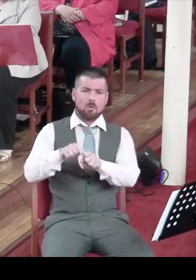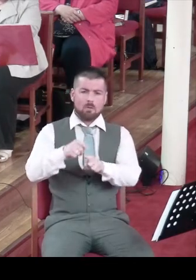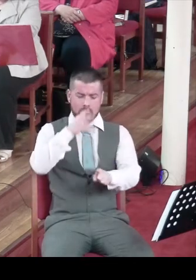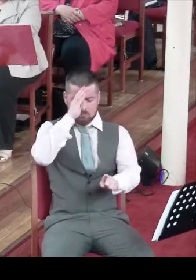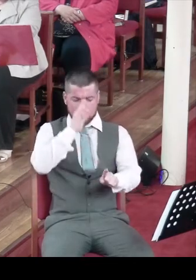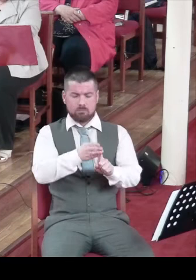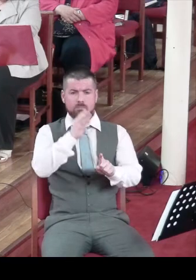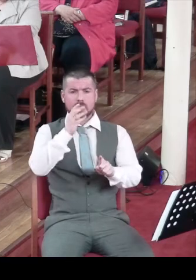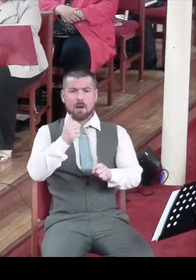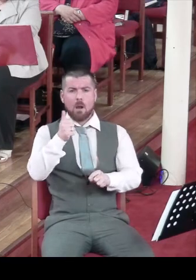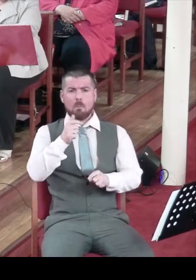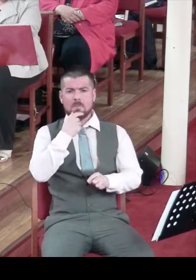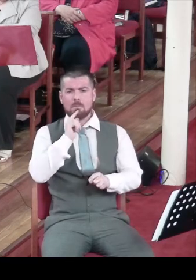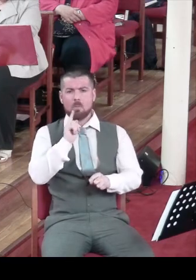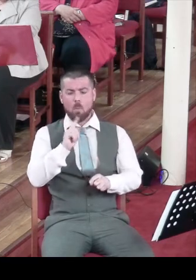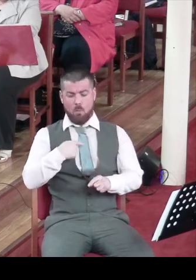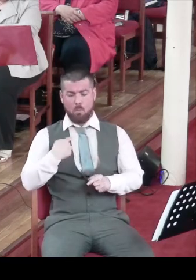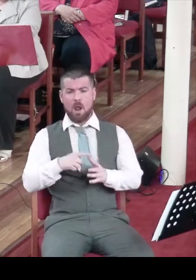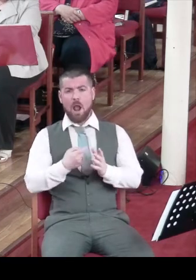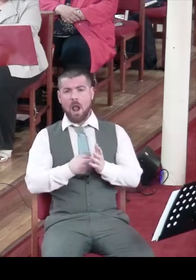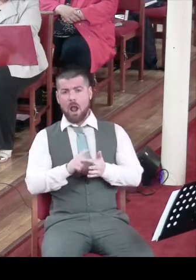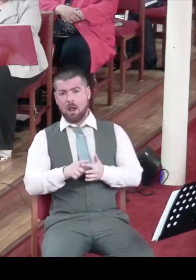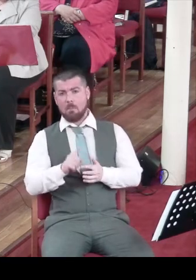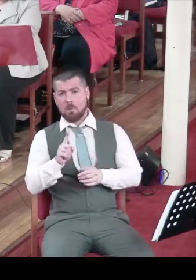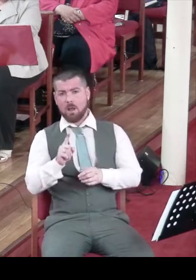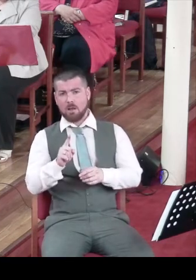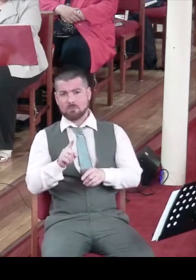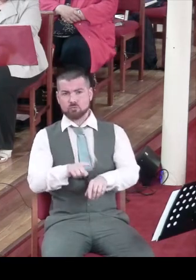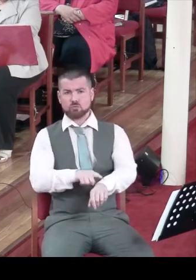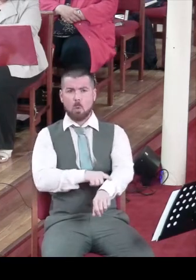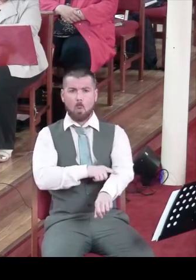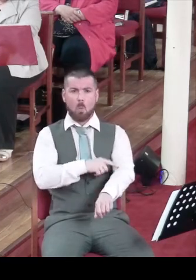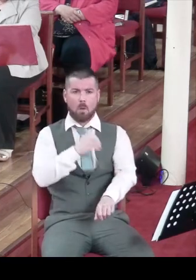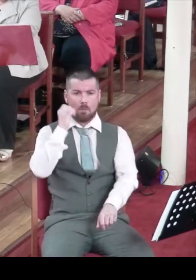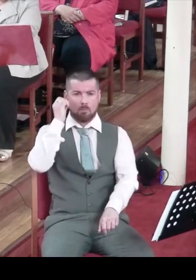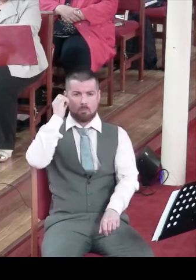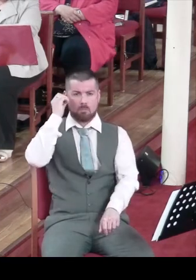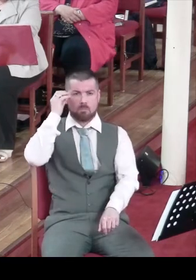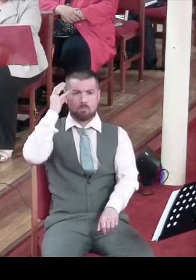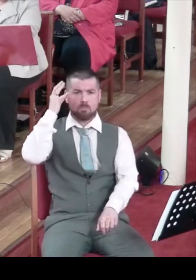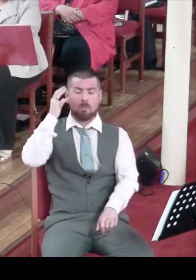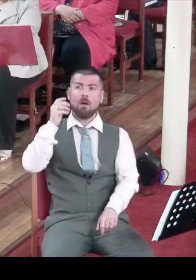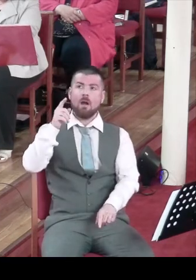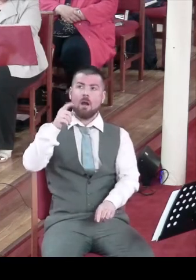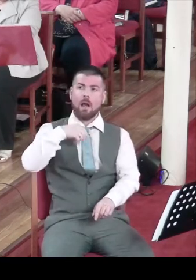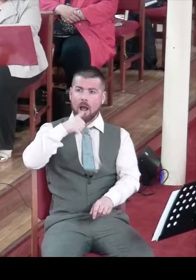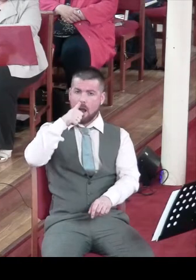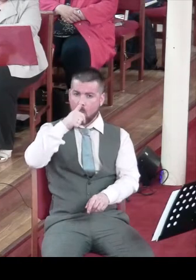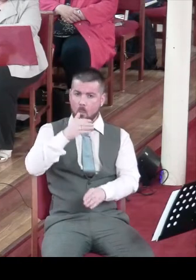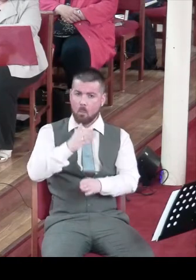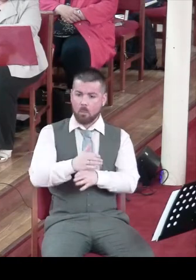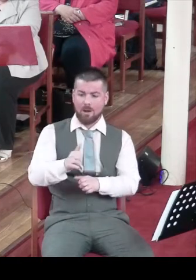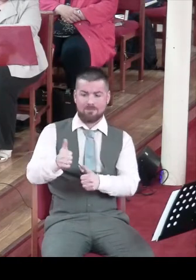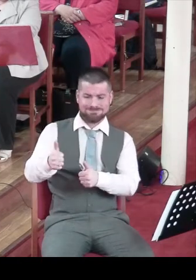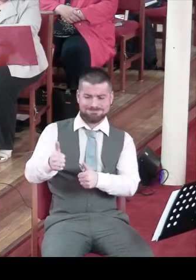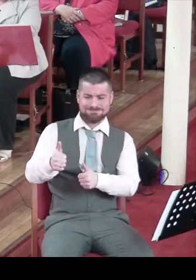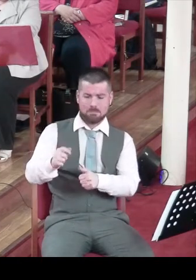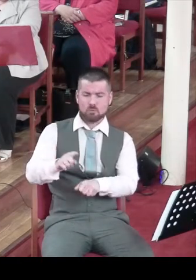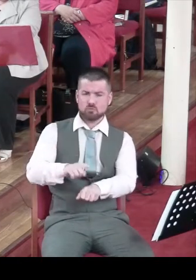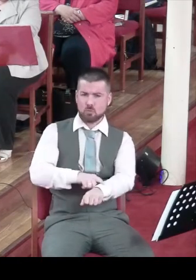are, and yet slow to acknowledge the work of others.